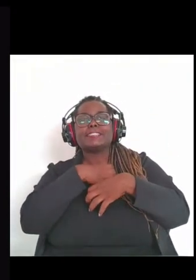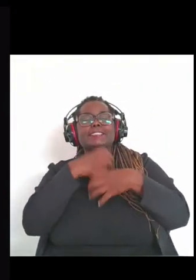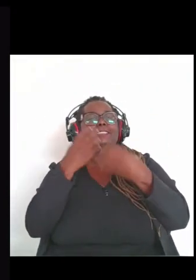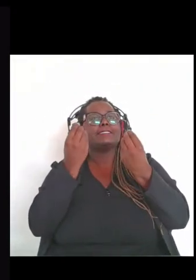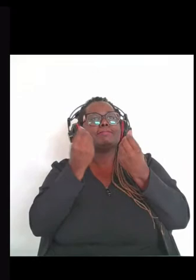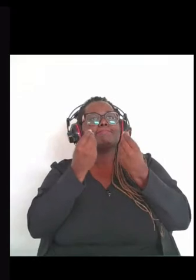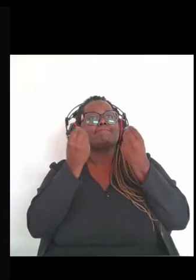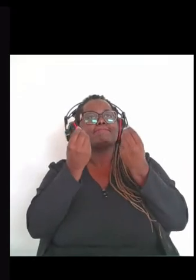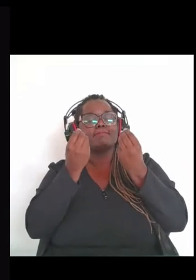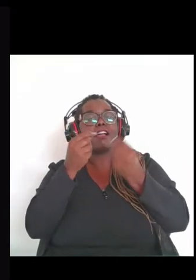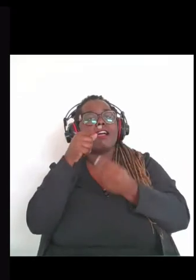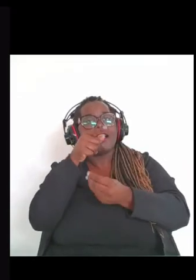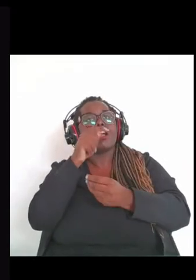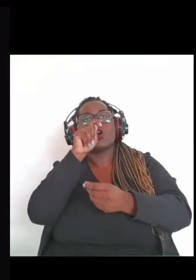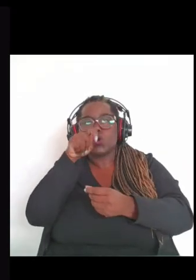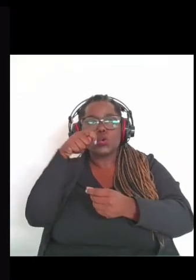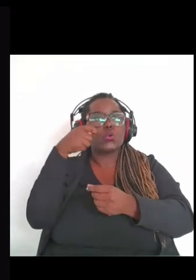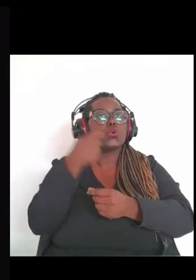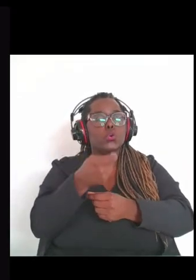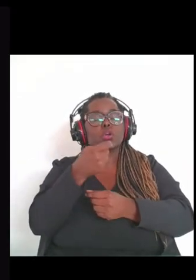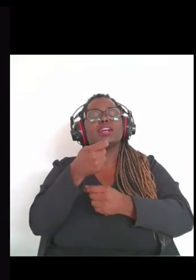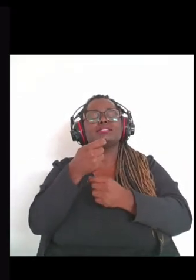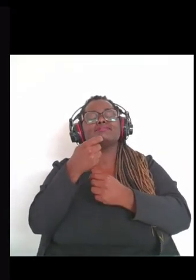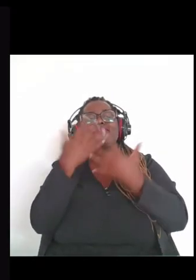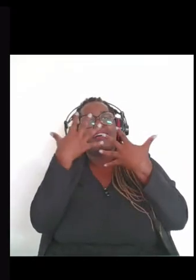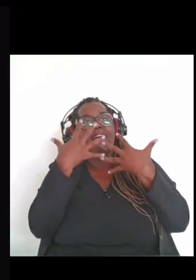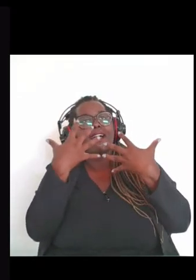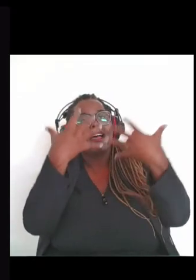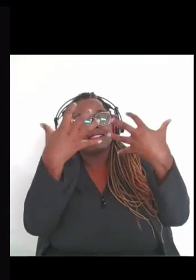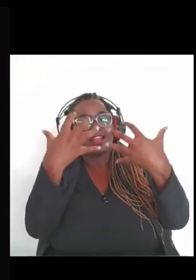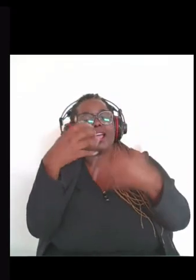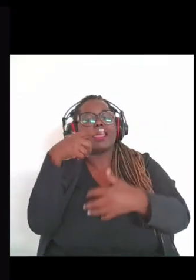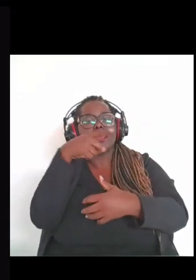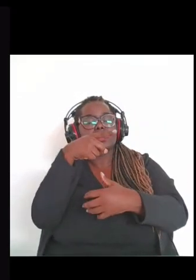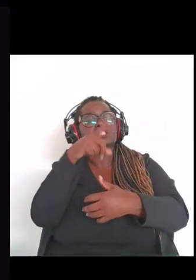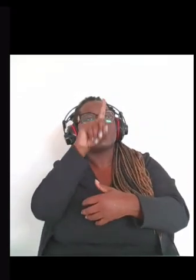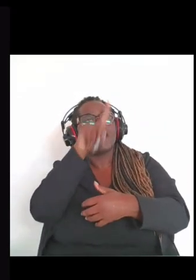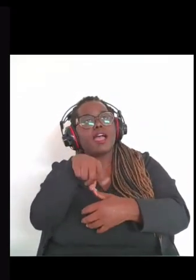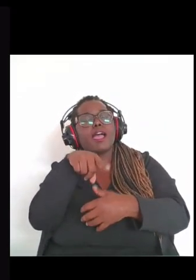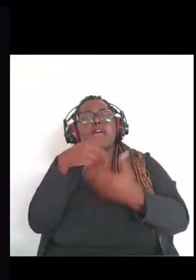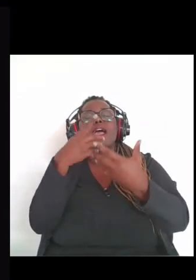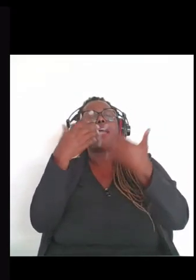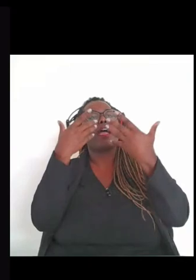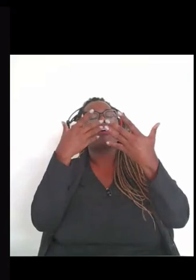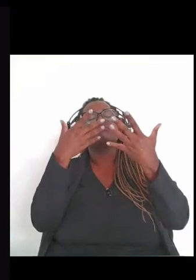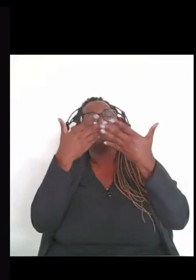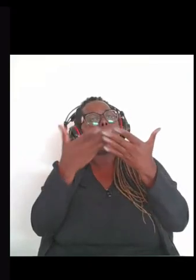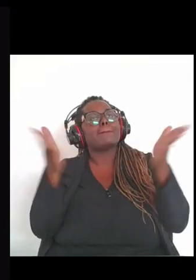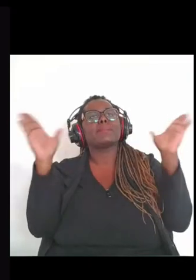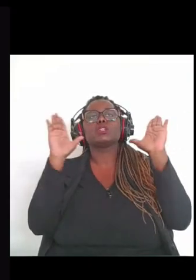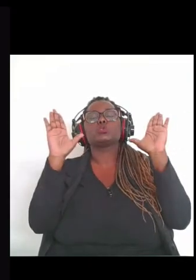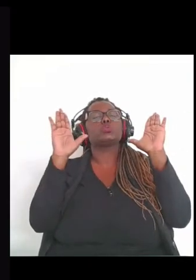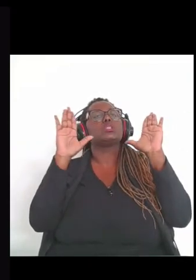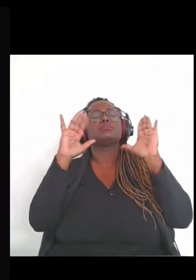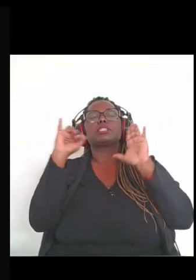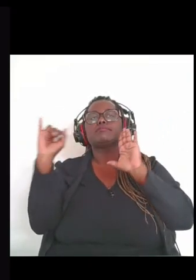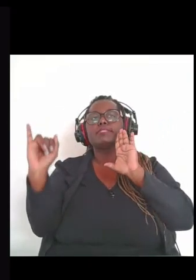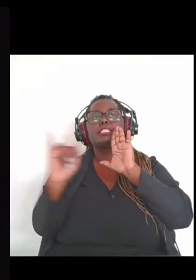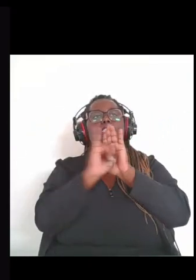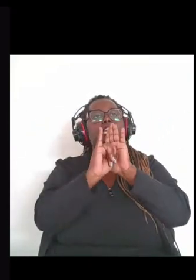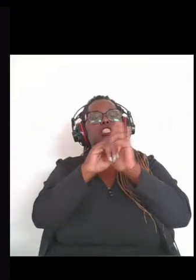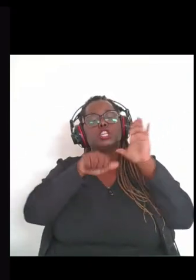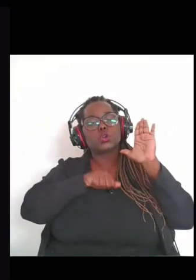alluring is it's opening up of black Korean queerness that works not with